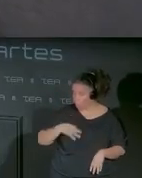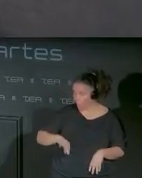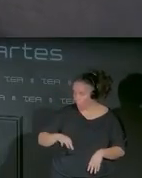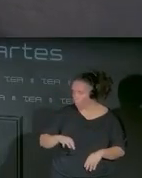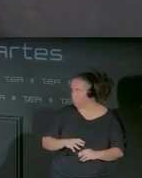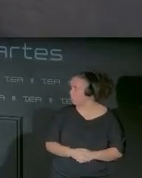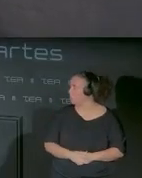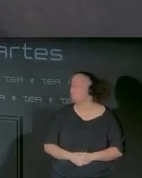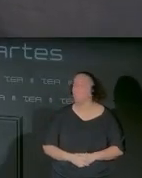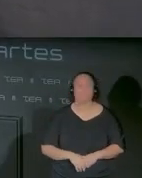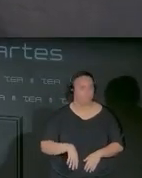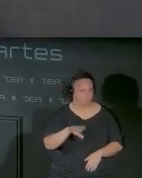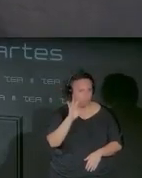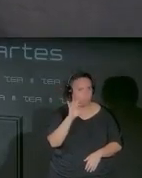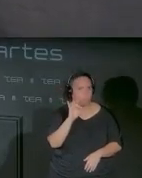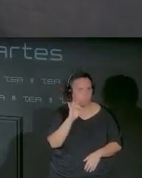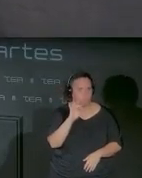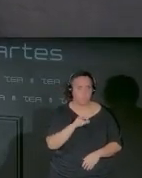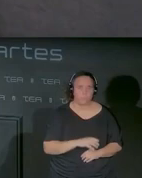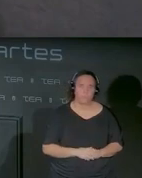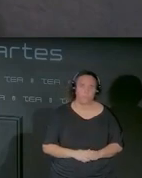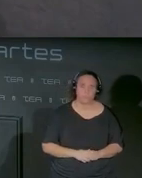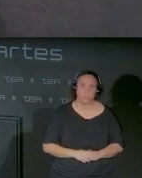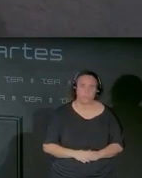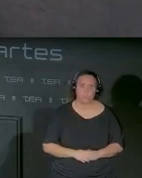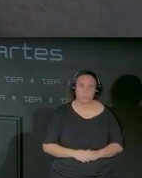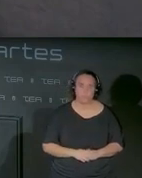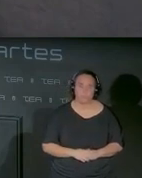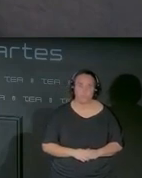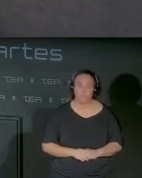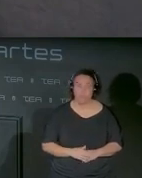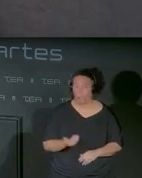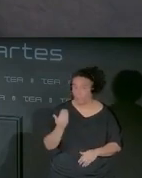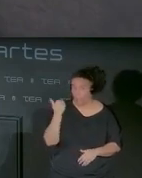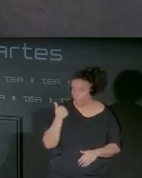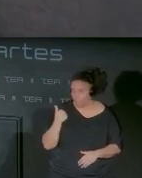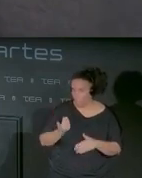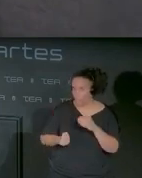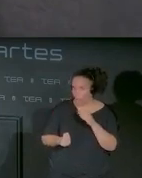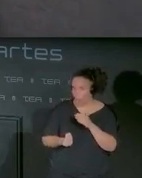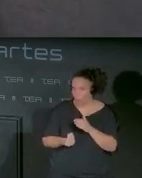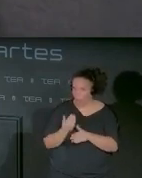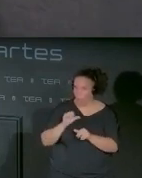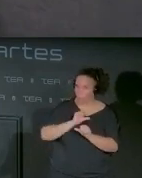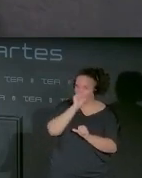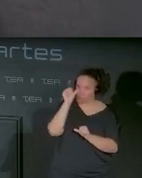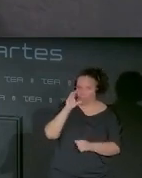of conference, talking about exactly that, it's kind of hard to add anything new to the perspective.